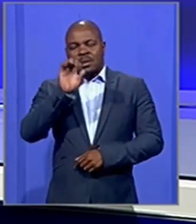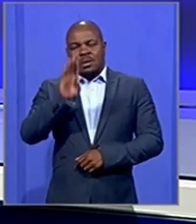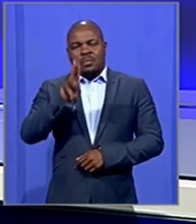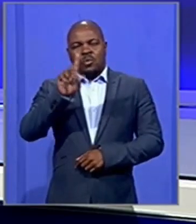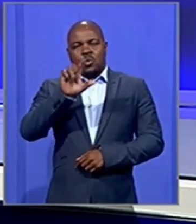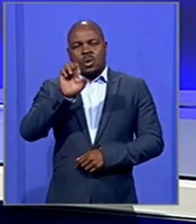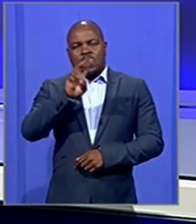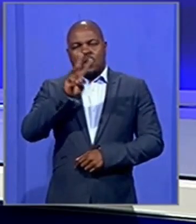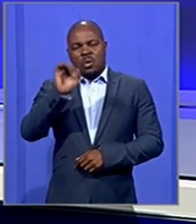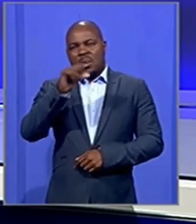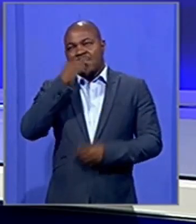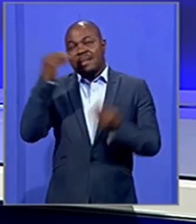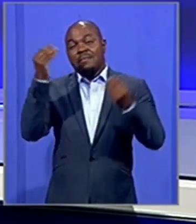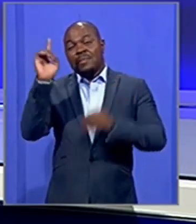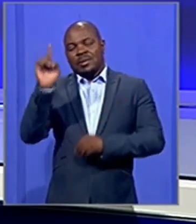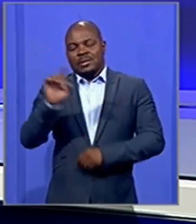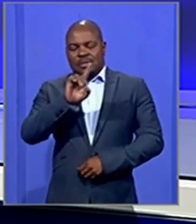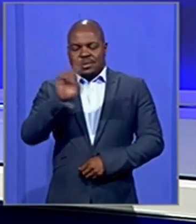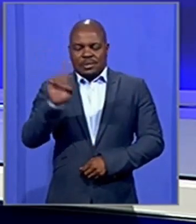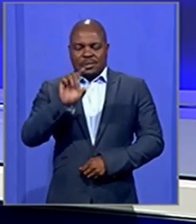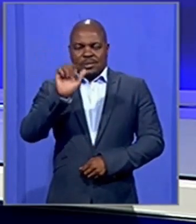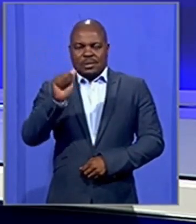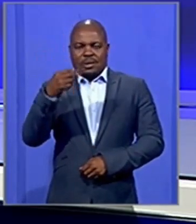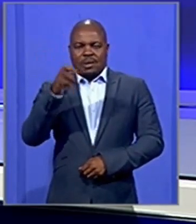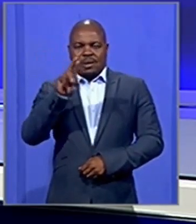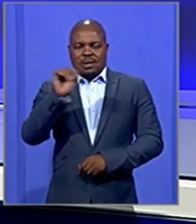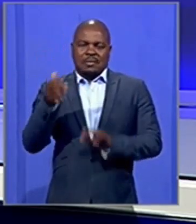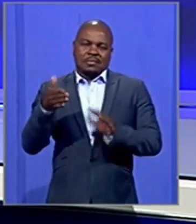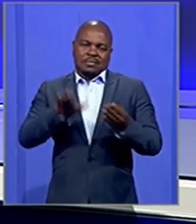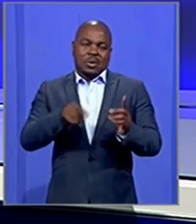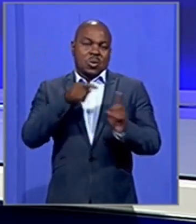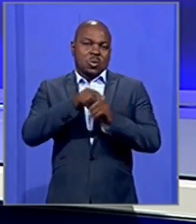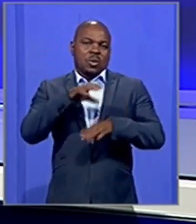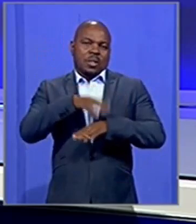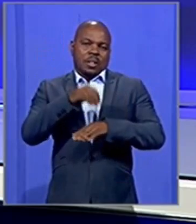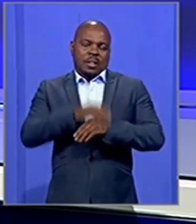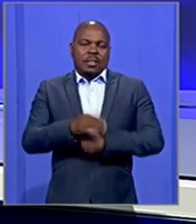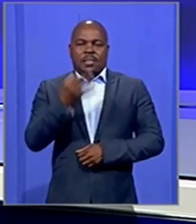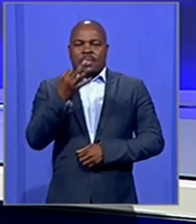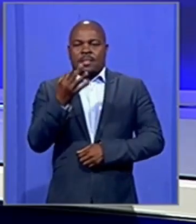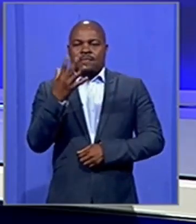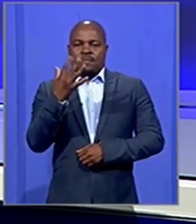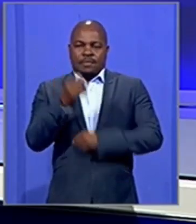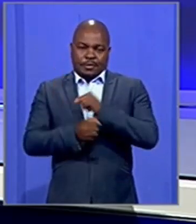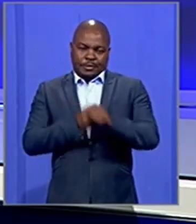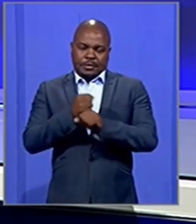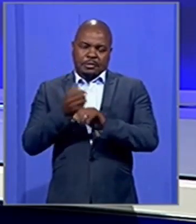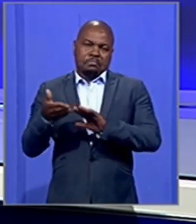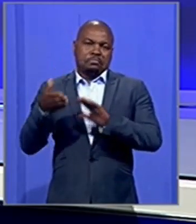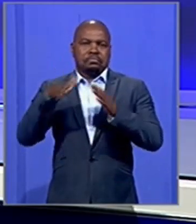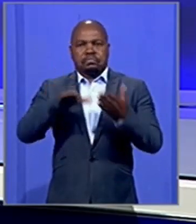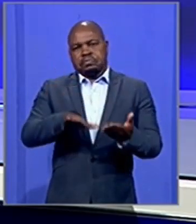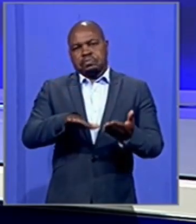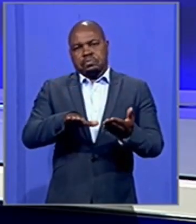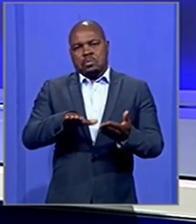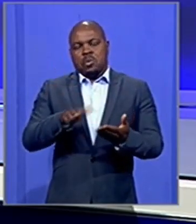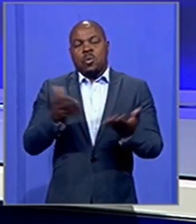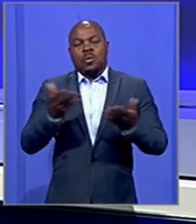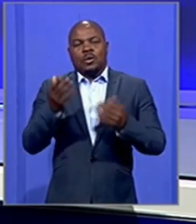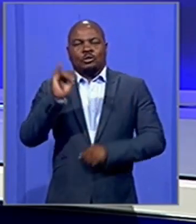a tsebiwago kudu ka Zahara. Naletšana ya mmino wa mengwaga e 35 o robetše boroko bjo bogolo